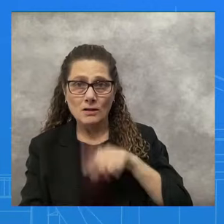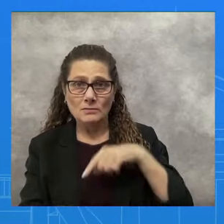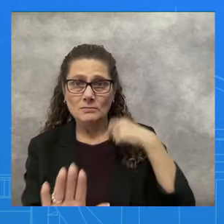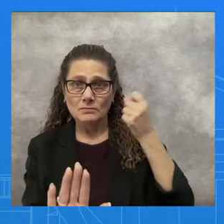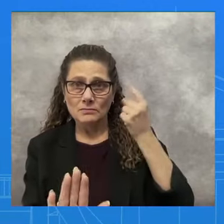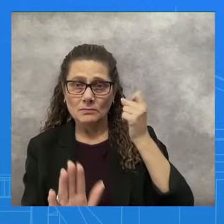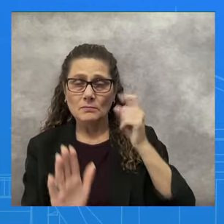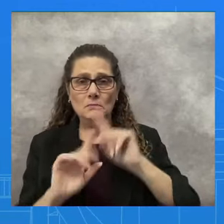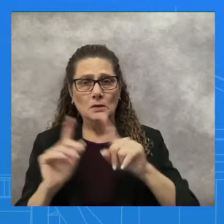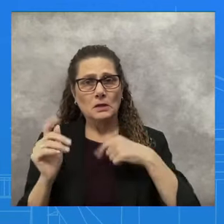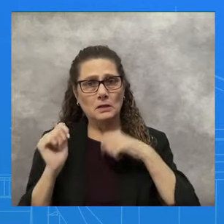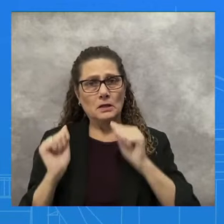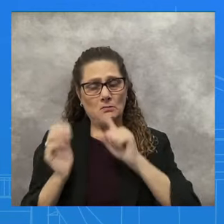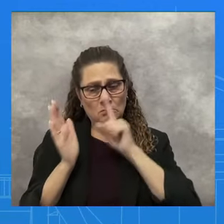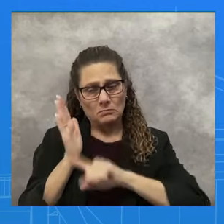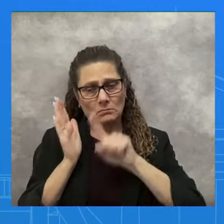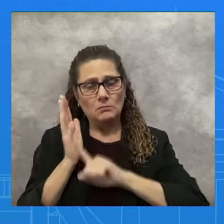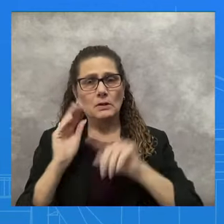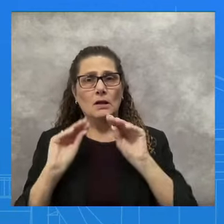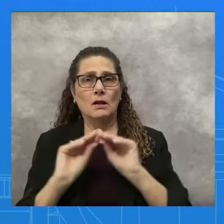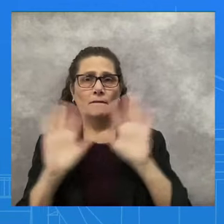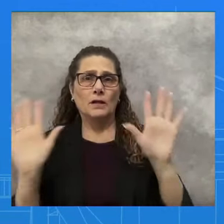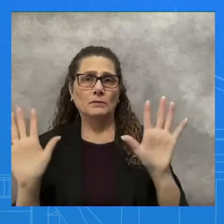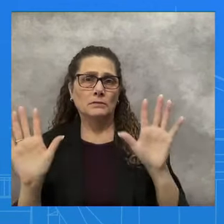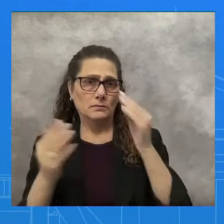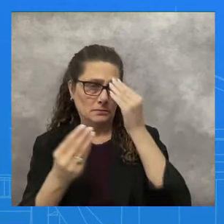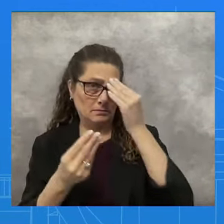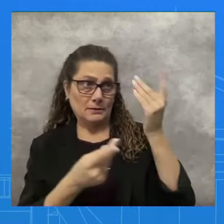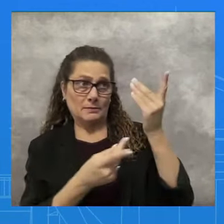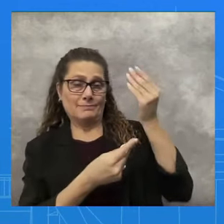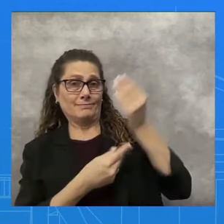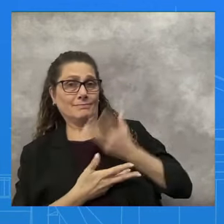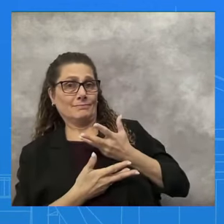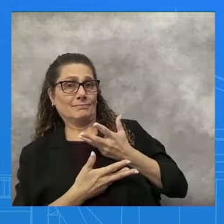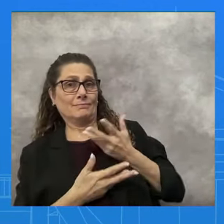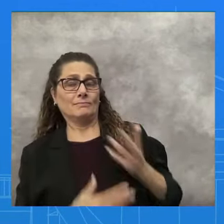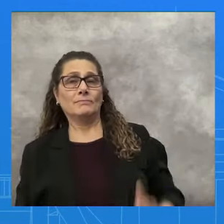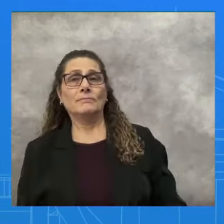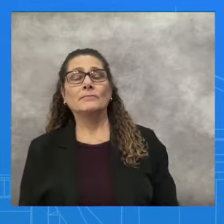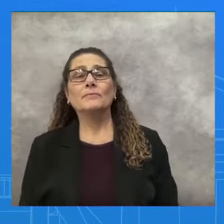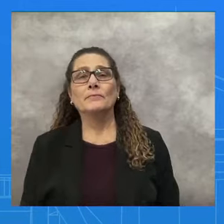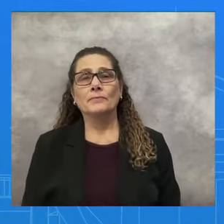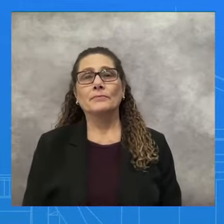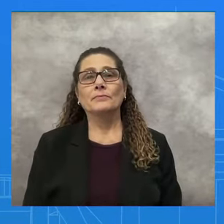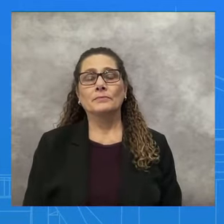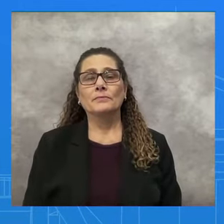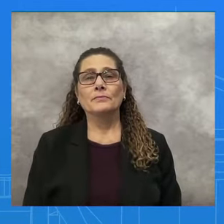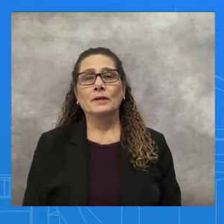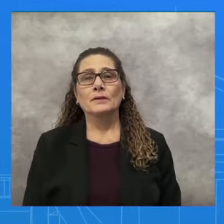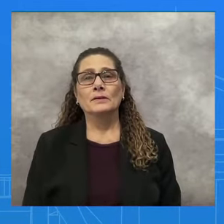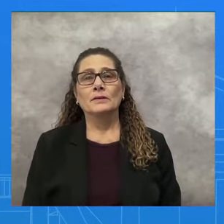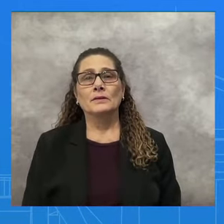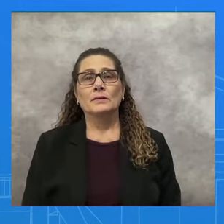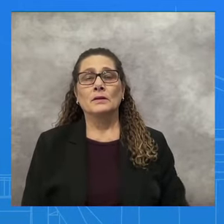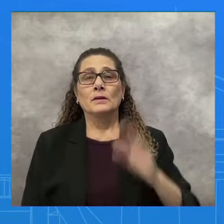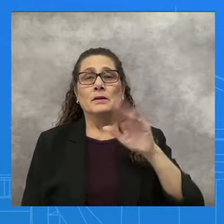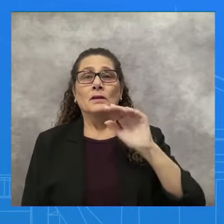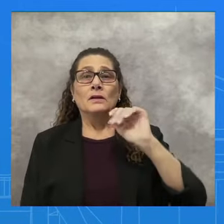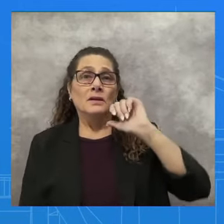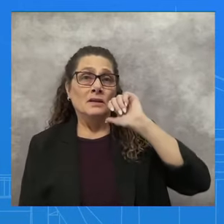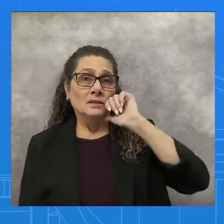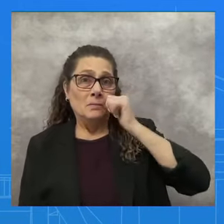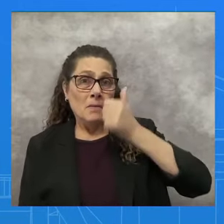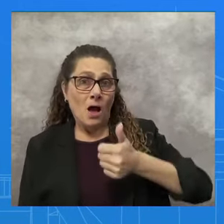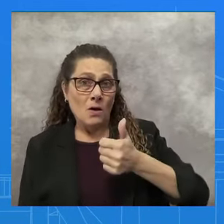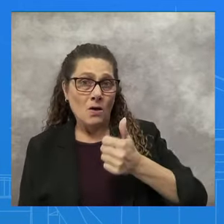But that is what I was told from my team. Okay, no problem. Okay. Tomorrow marks 1 year since the president's last physical. So can you give us